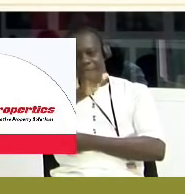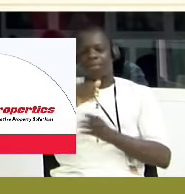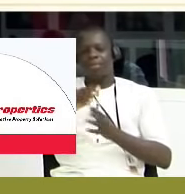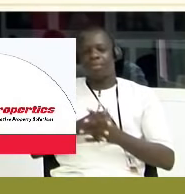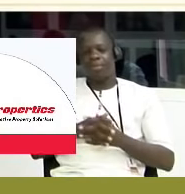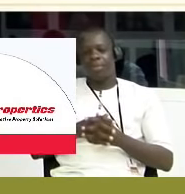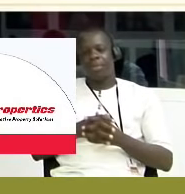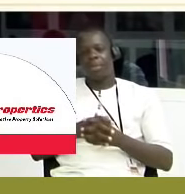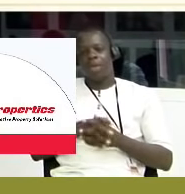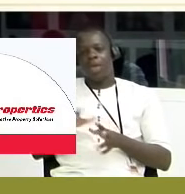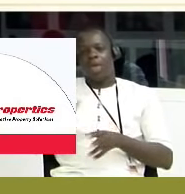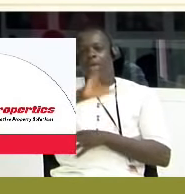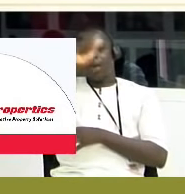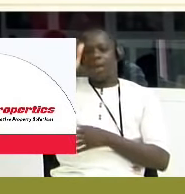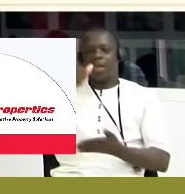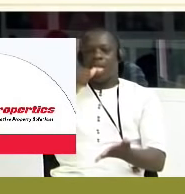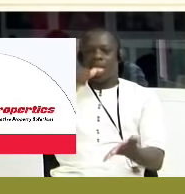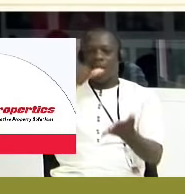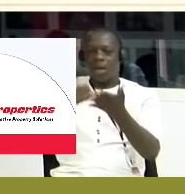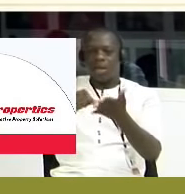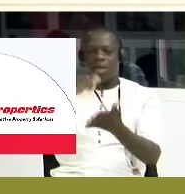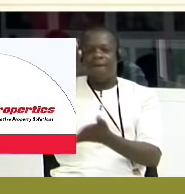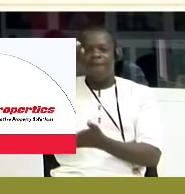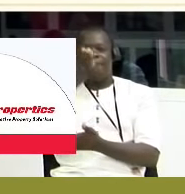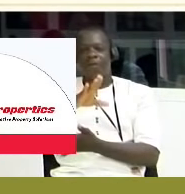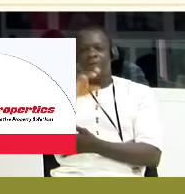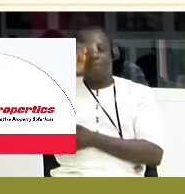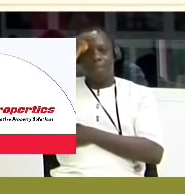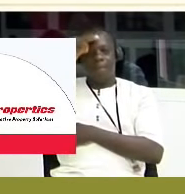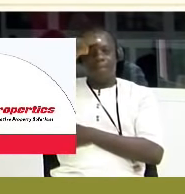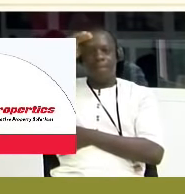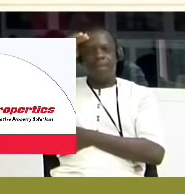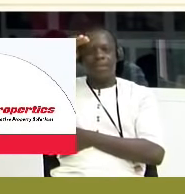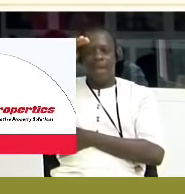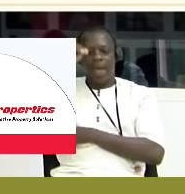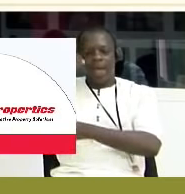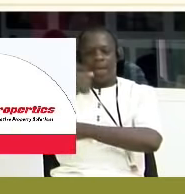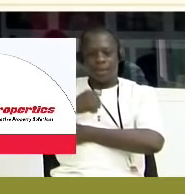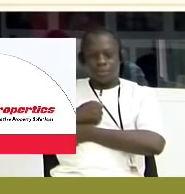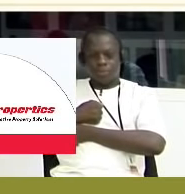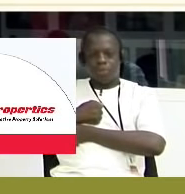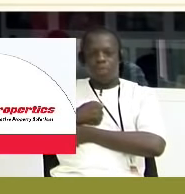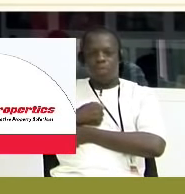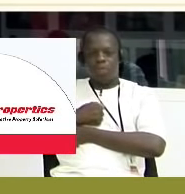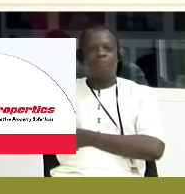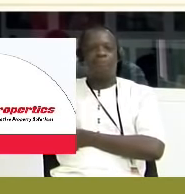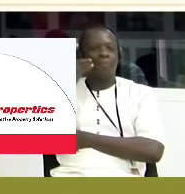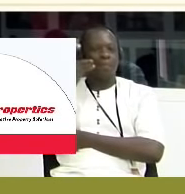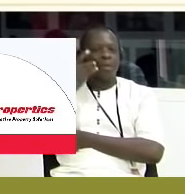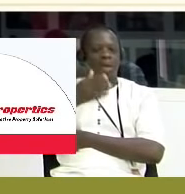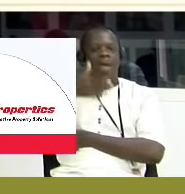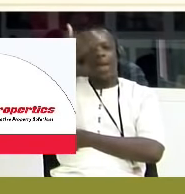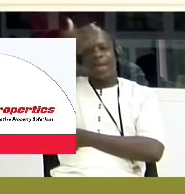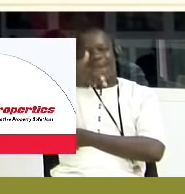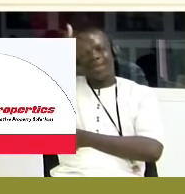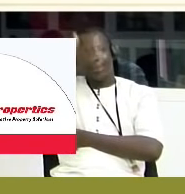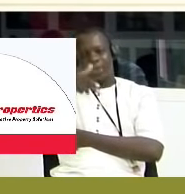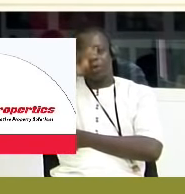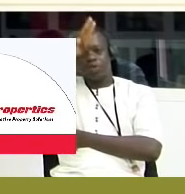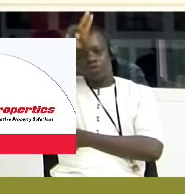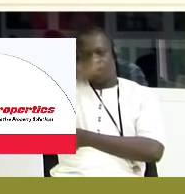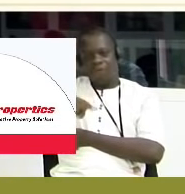and the letter was from the Ministry of Interior, dated 19th November